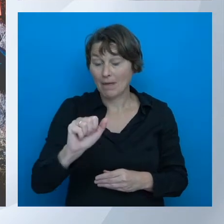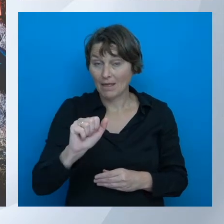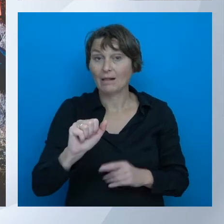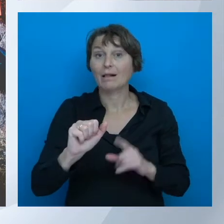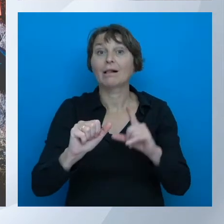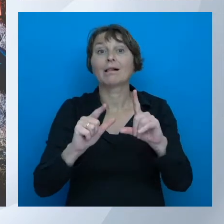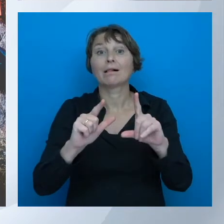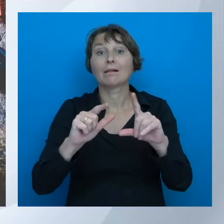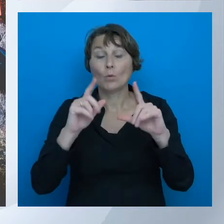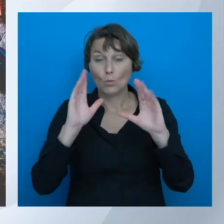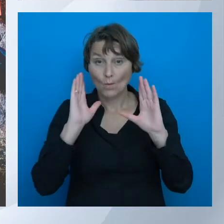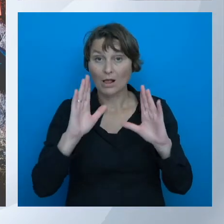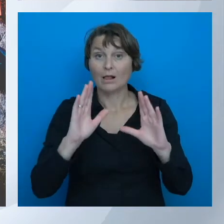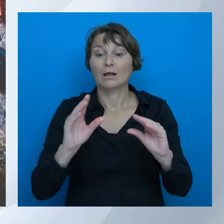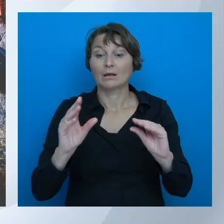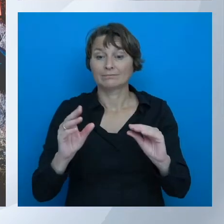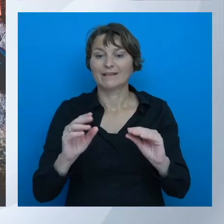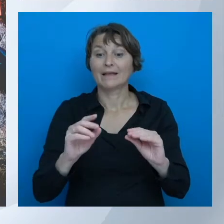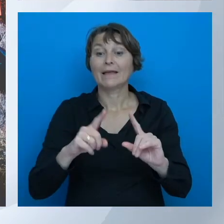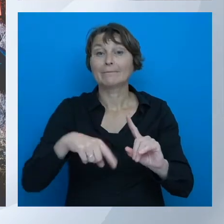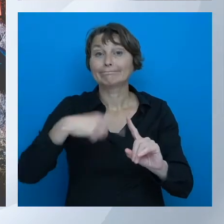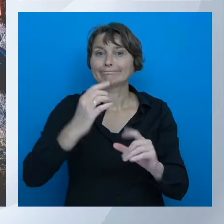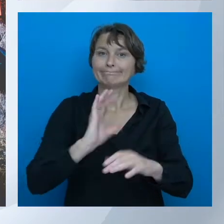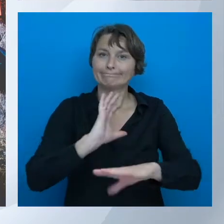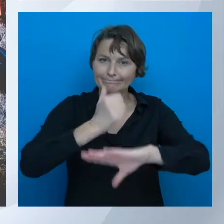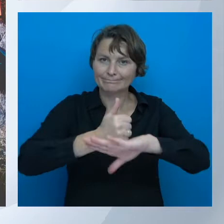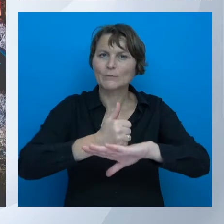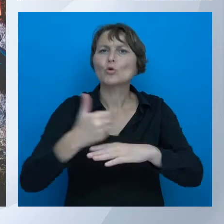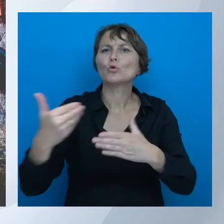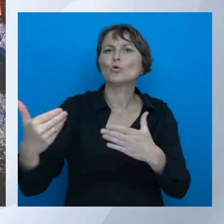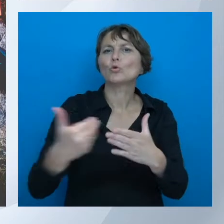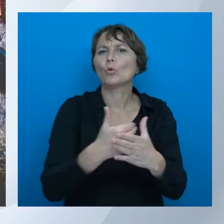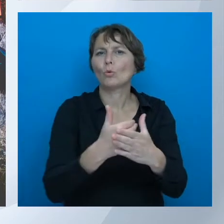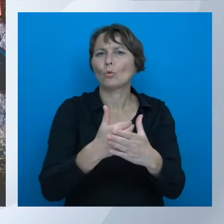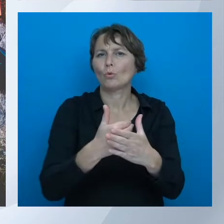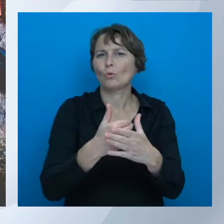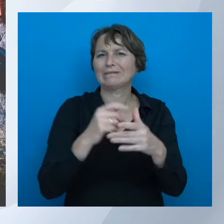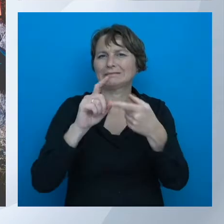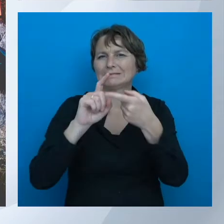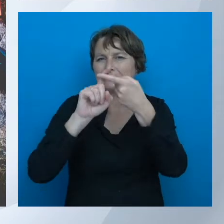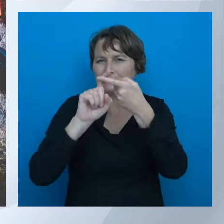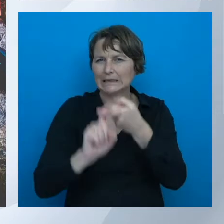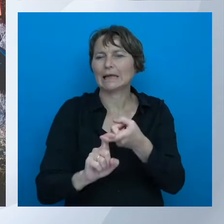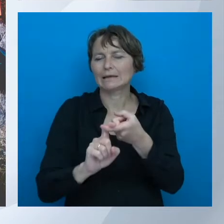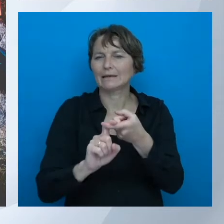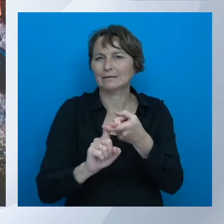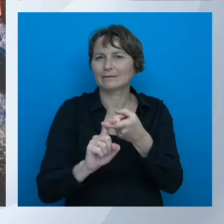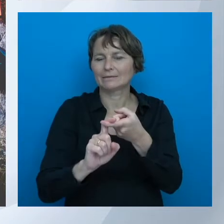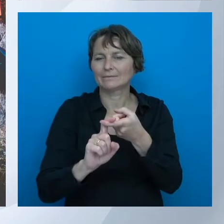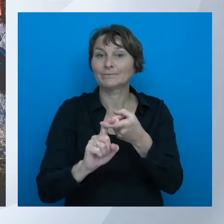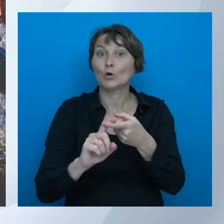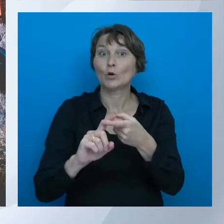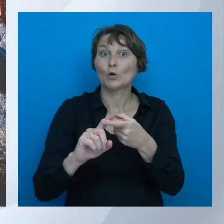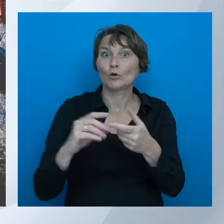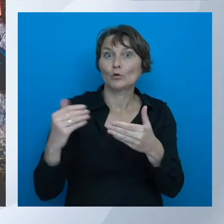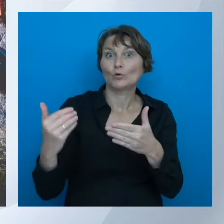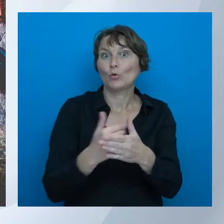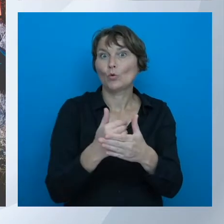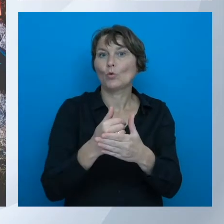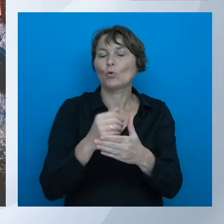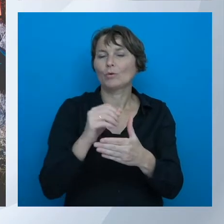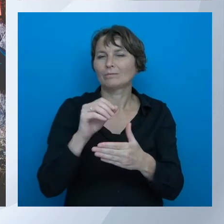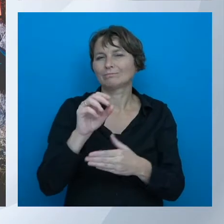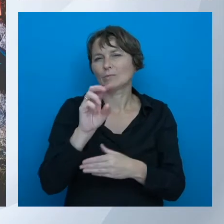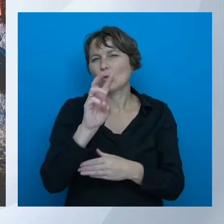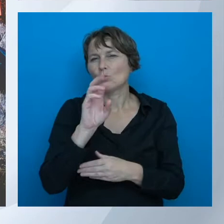a new static web app, or it creates a new app service, but as you can see, it requires a